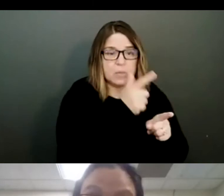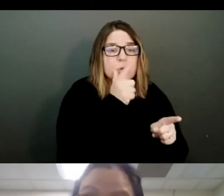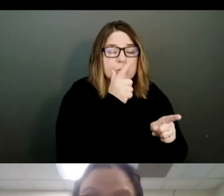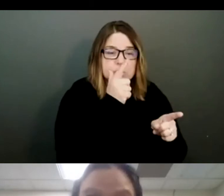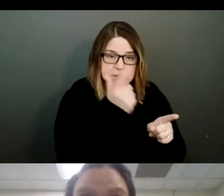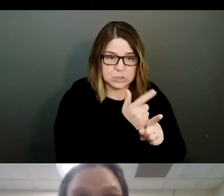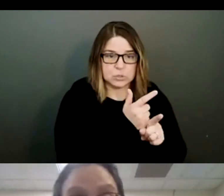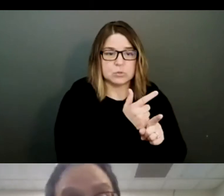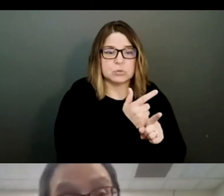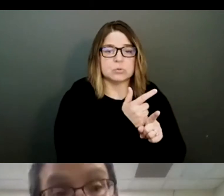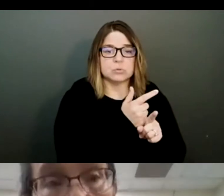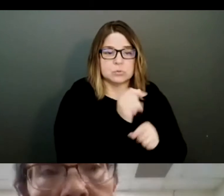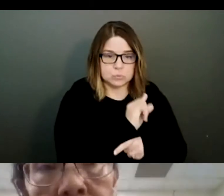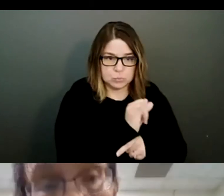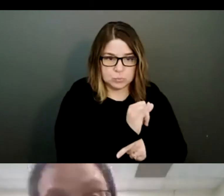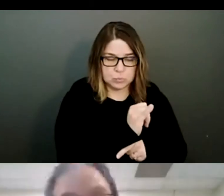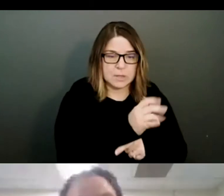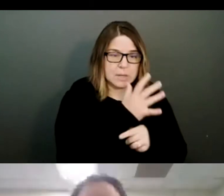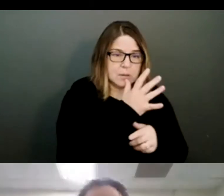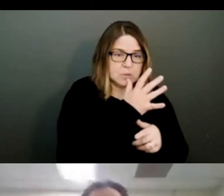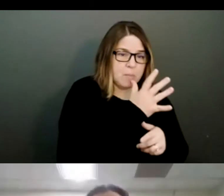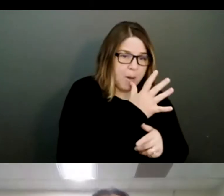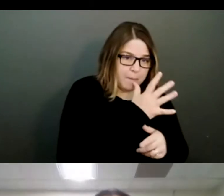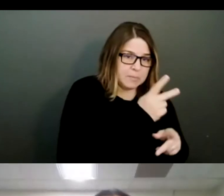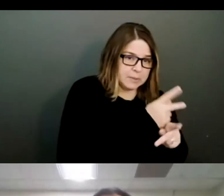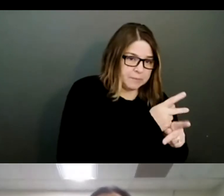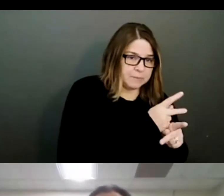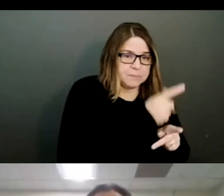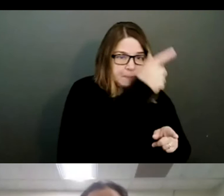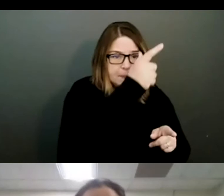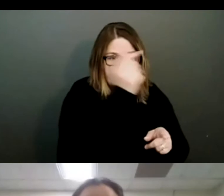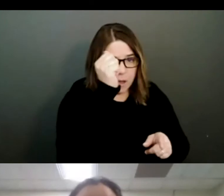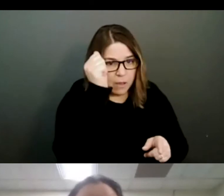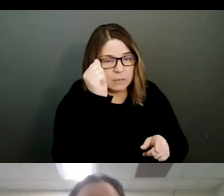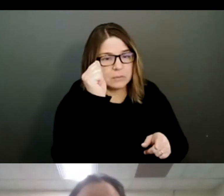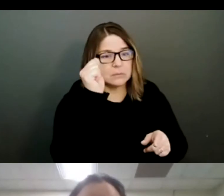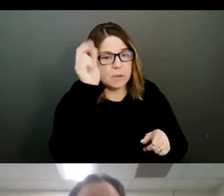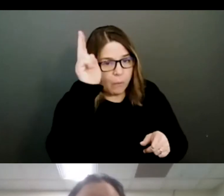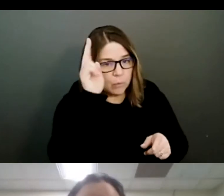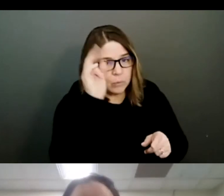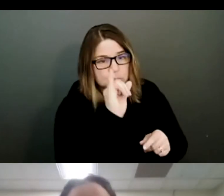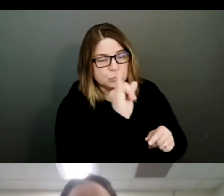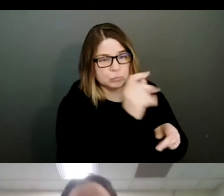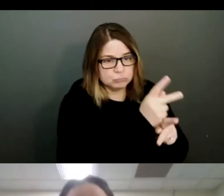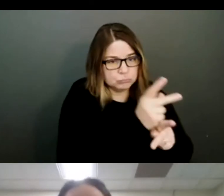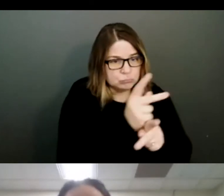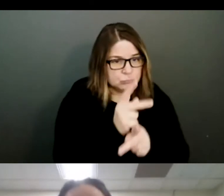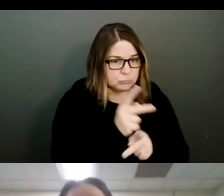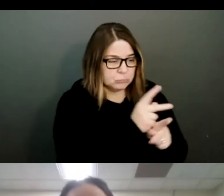or her sisters, to take care of them when they